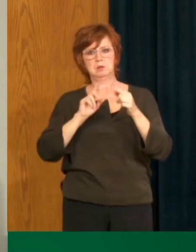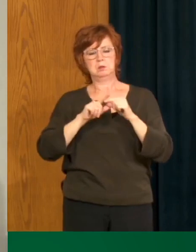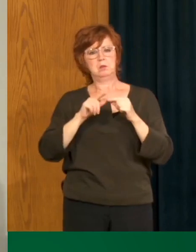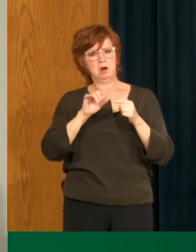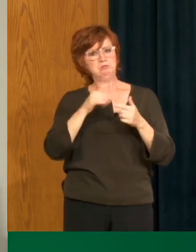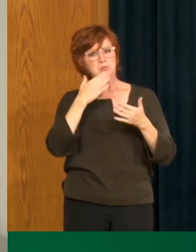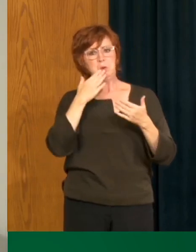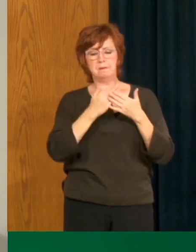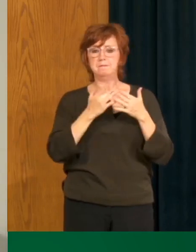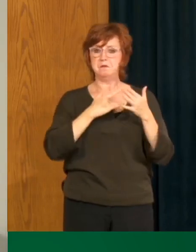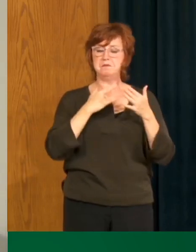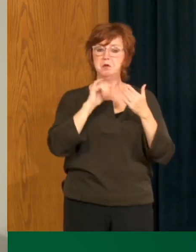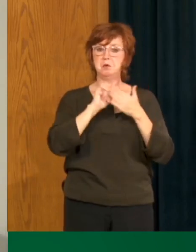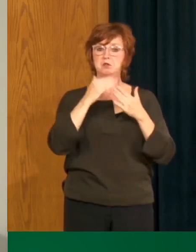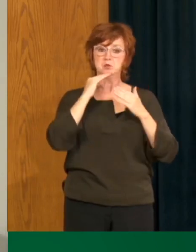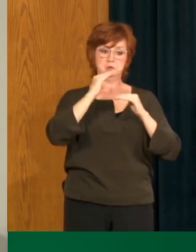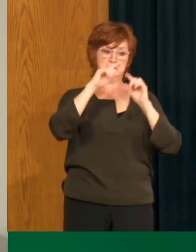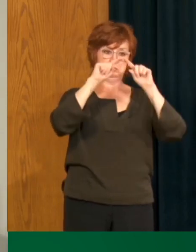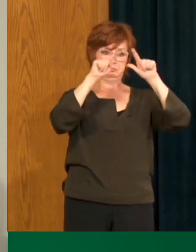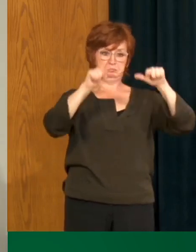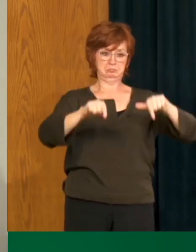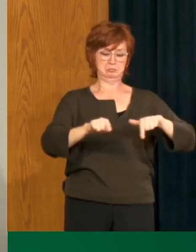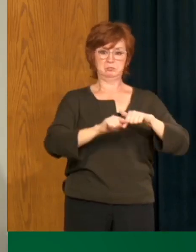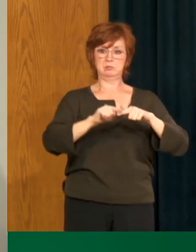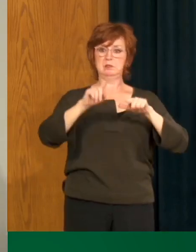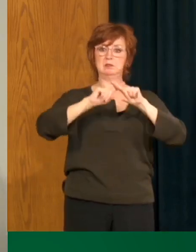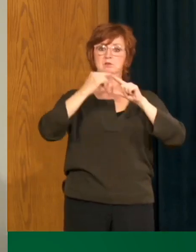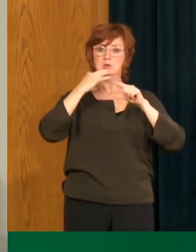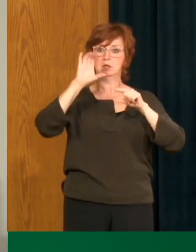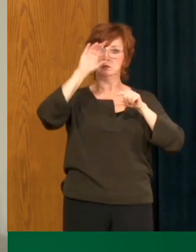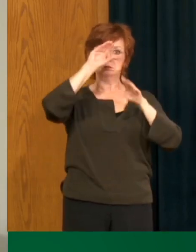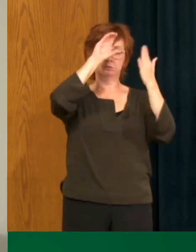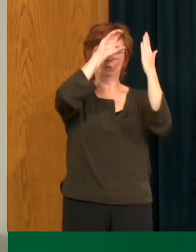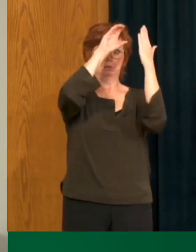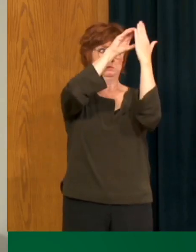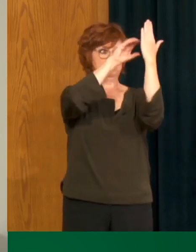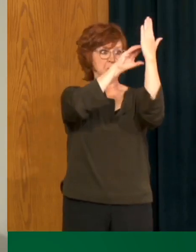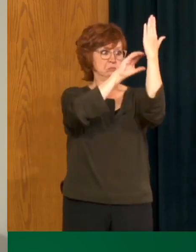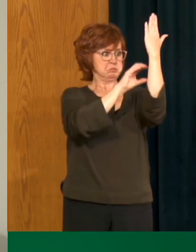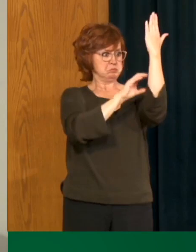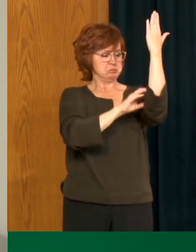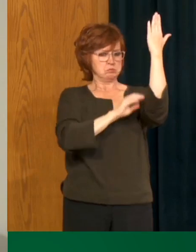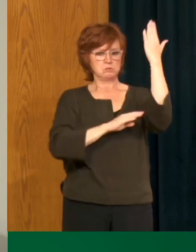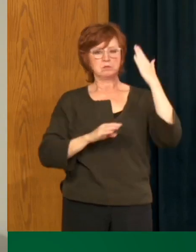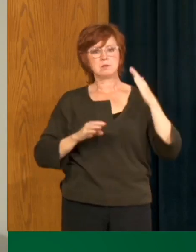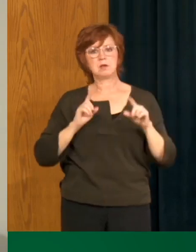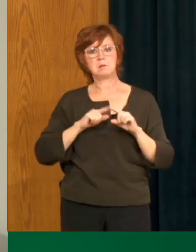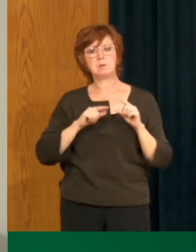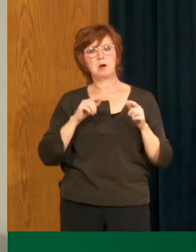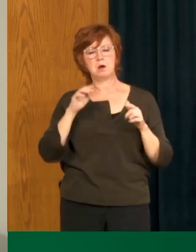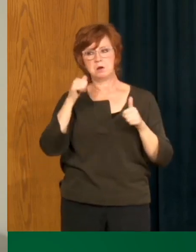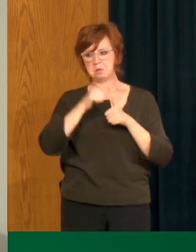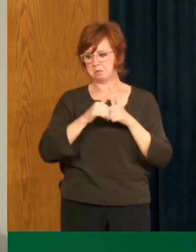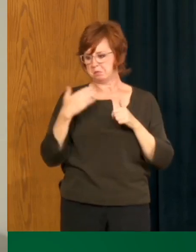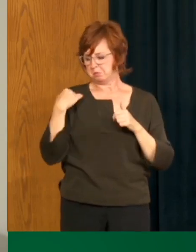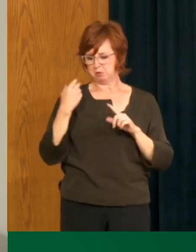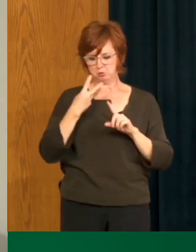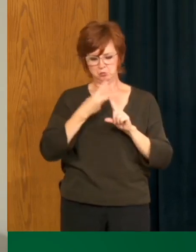already, we knew that most of the cases in the far north, 2 and 3 months ago, were being driven by